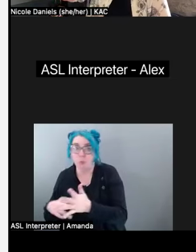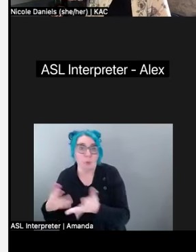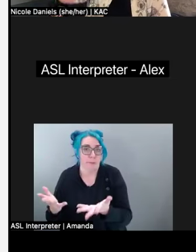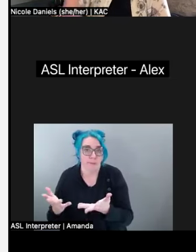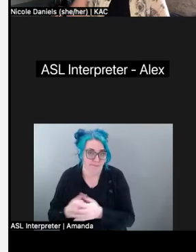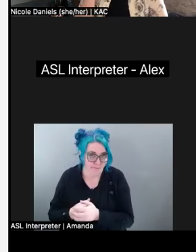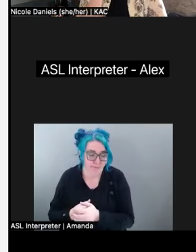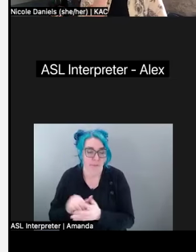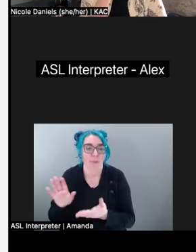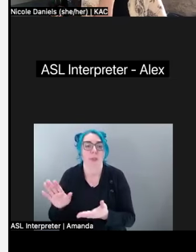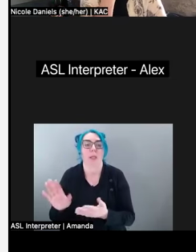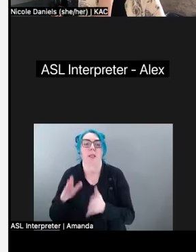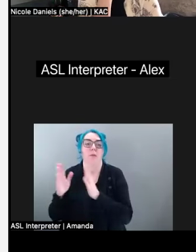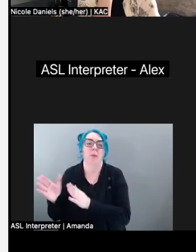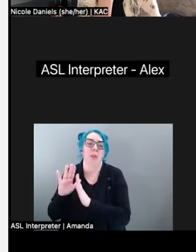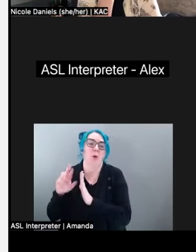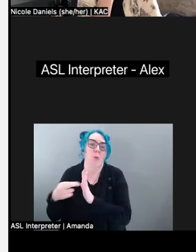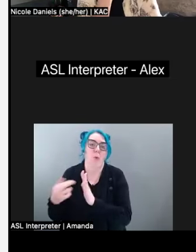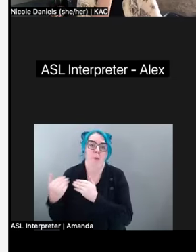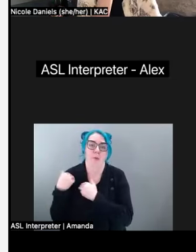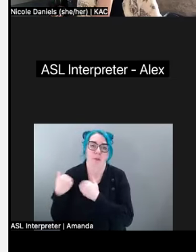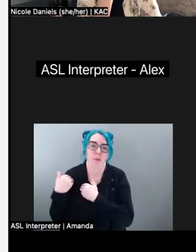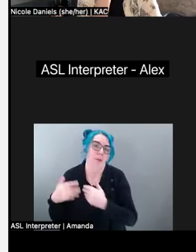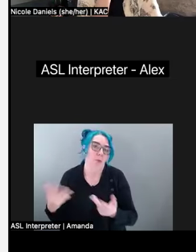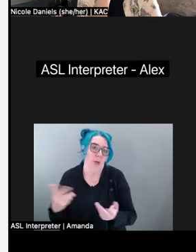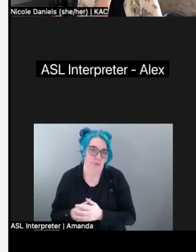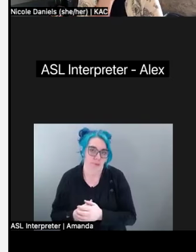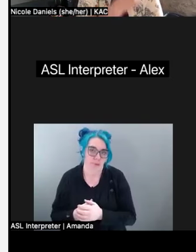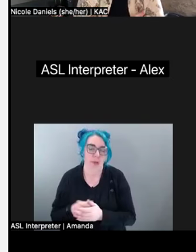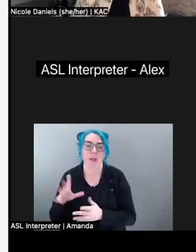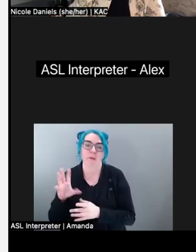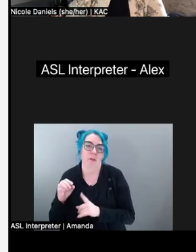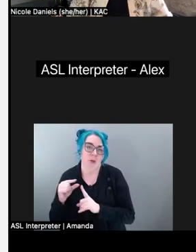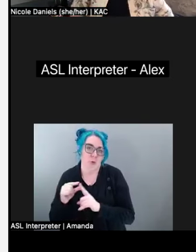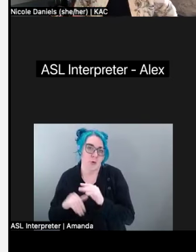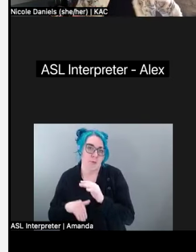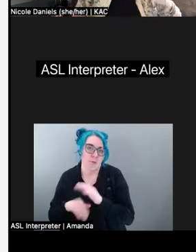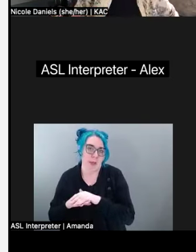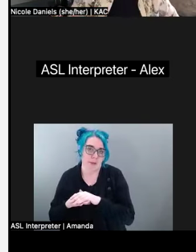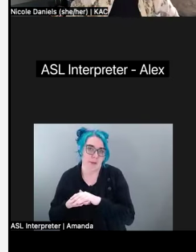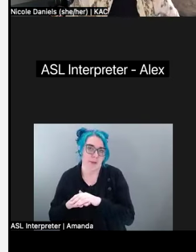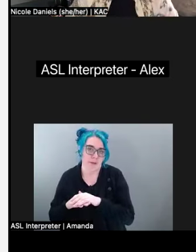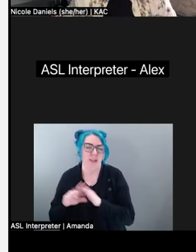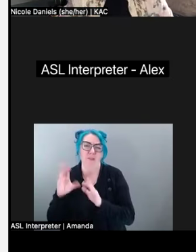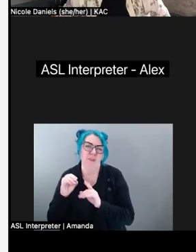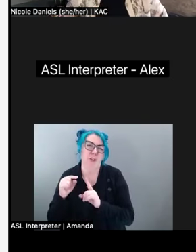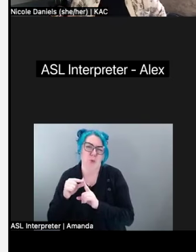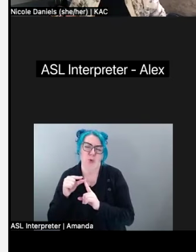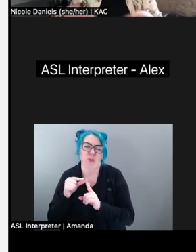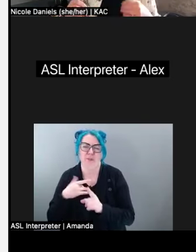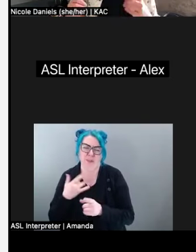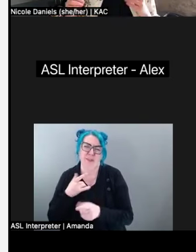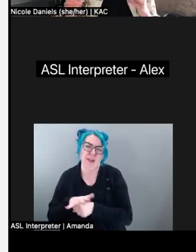then key roles and responsibilities, we ask you not to exceed 50 words. Again, 50 words is quite a bit. You probably won't need that